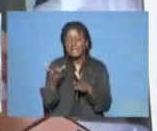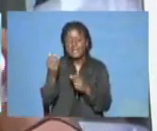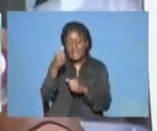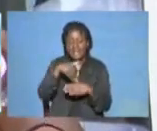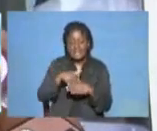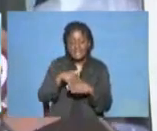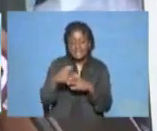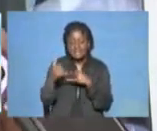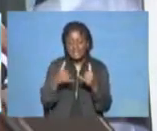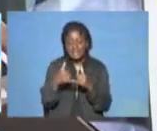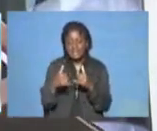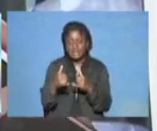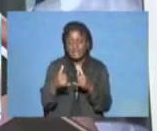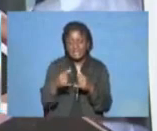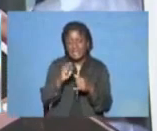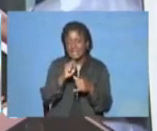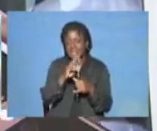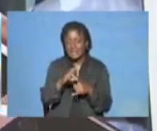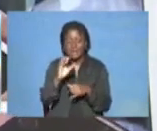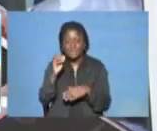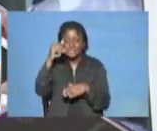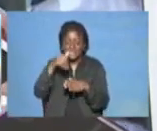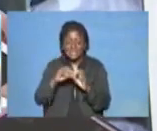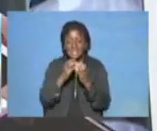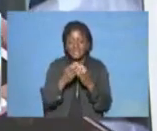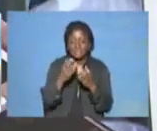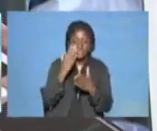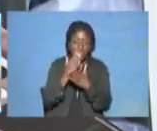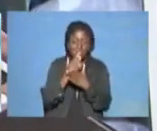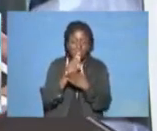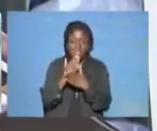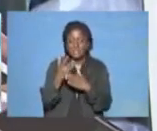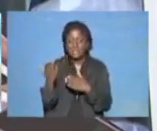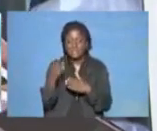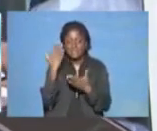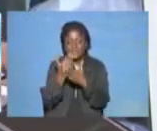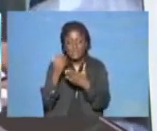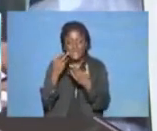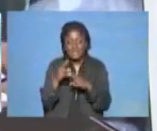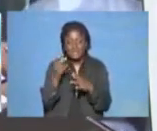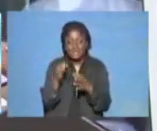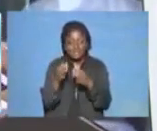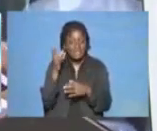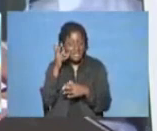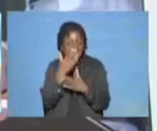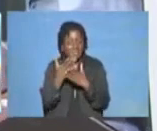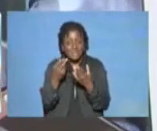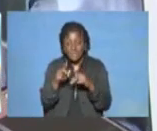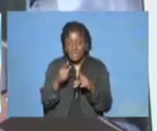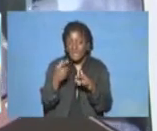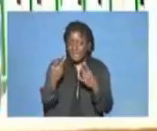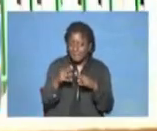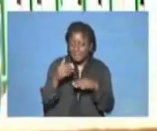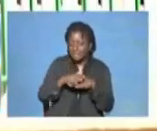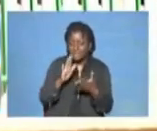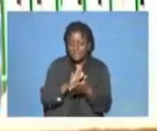The SROs are in those classrooms preventing incidents before they happen. If they get word of something brewing, a fight is going to happen after school, they